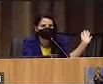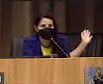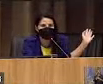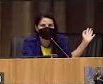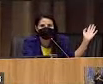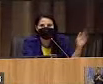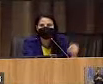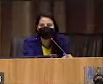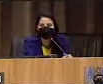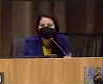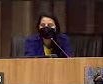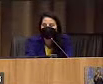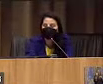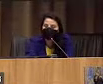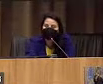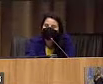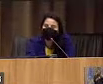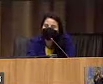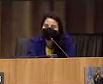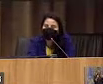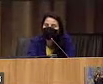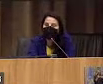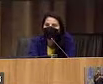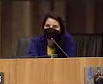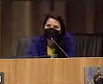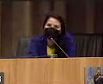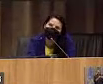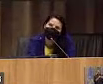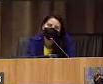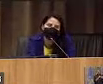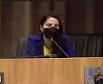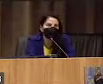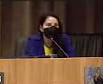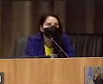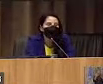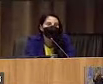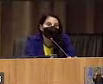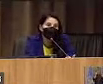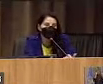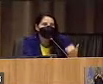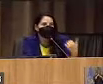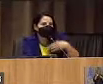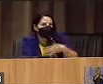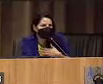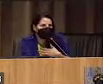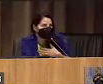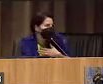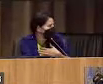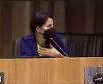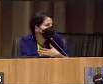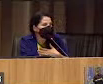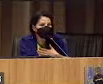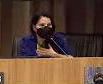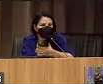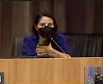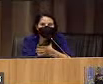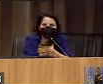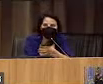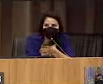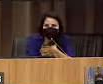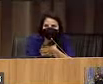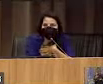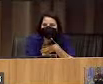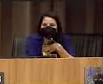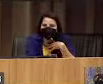could identify, based on the criteria that we have identified, the number of complications. Not